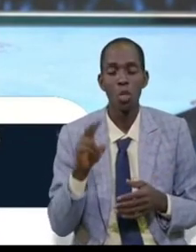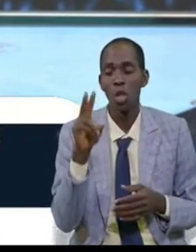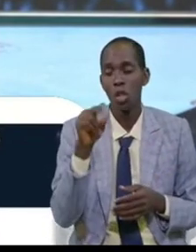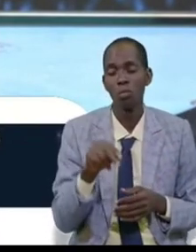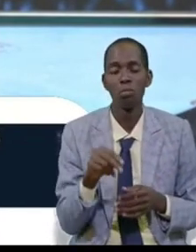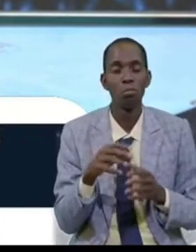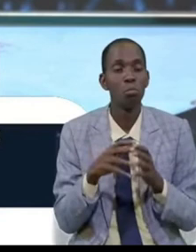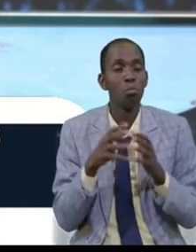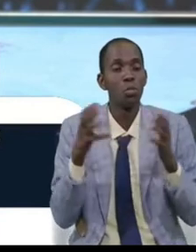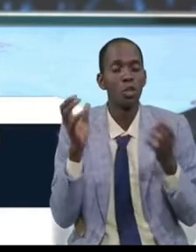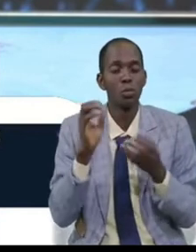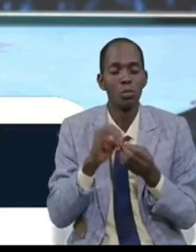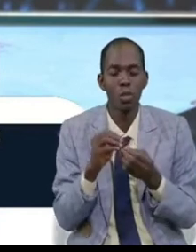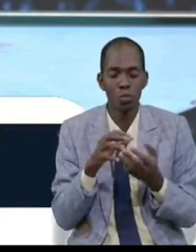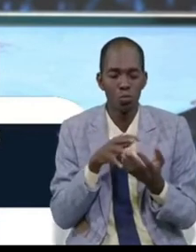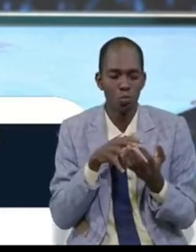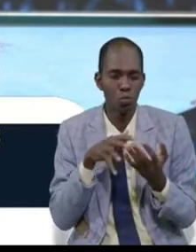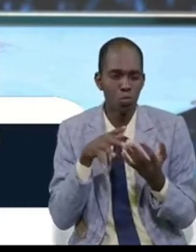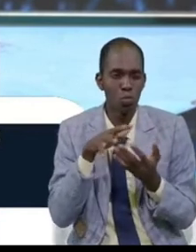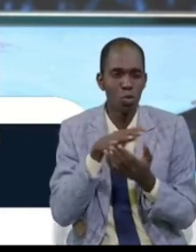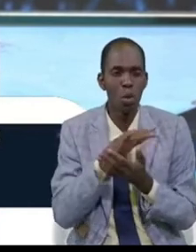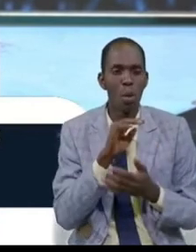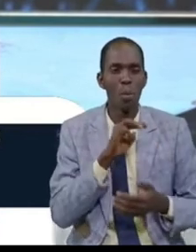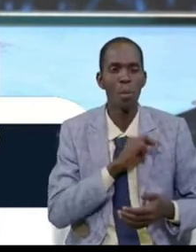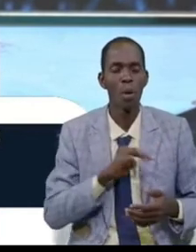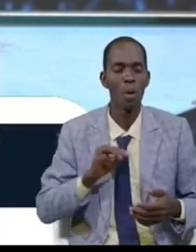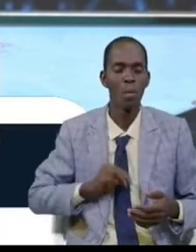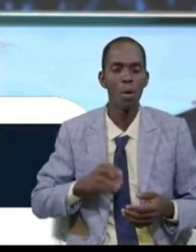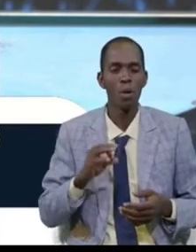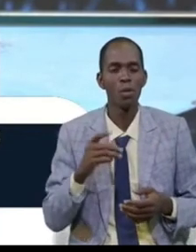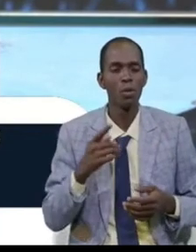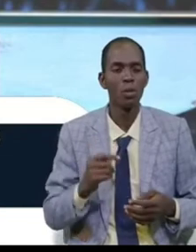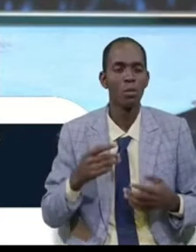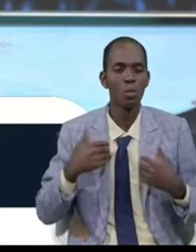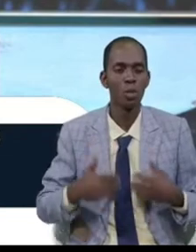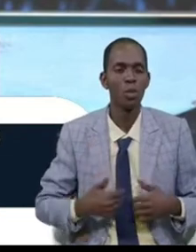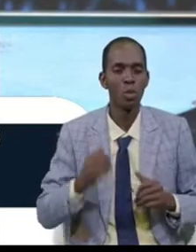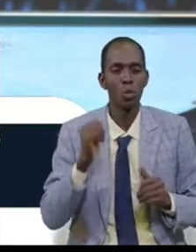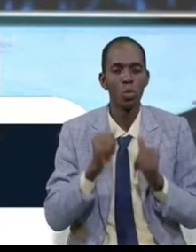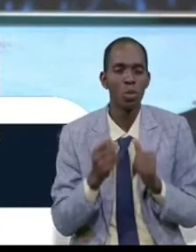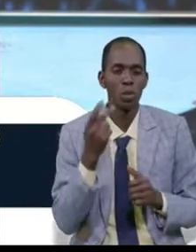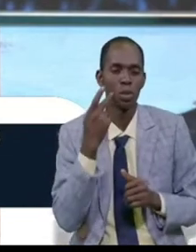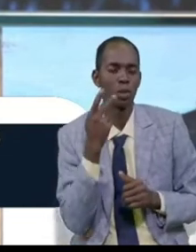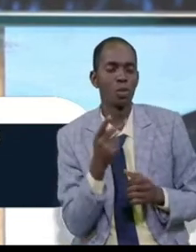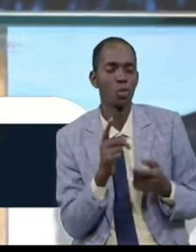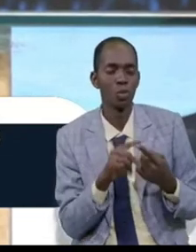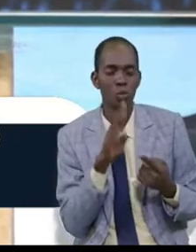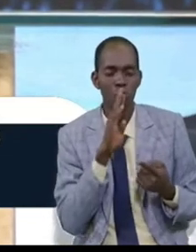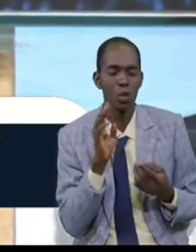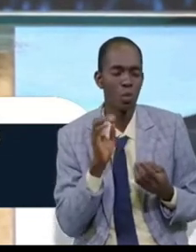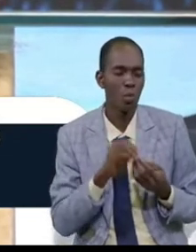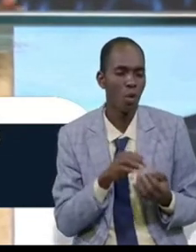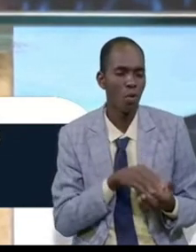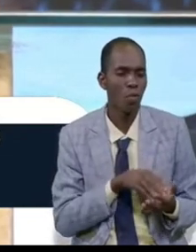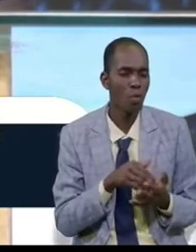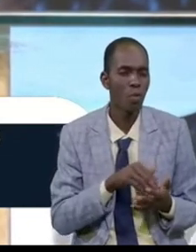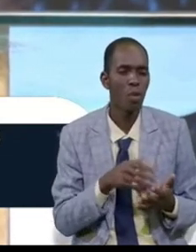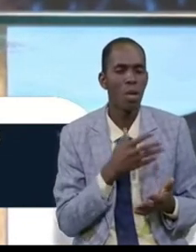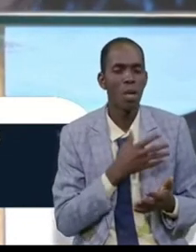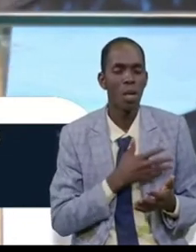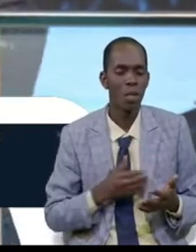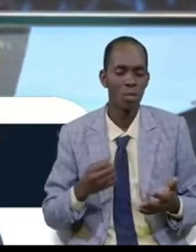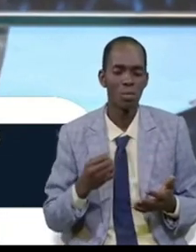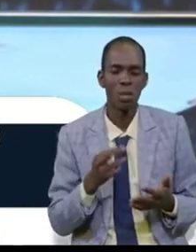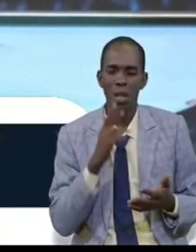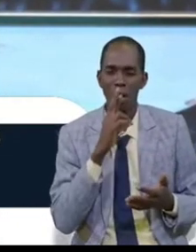members of the body which seem to be more feeble are necessary. The members of the